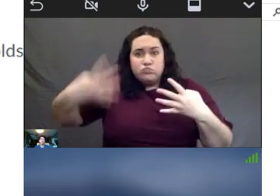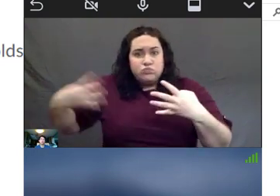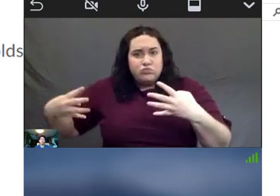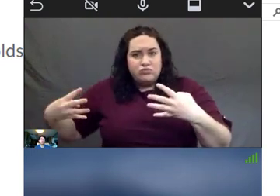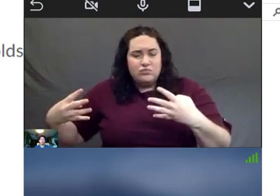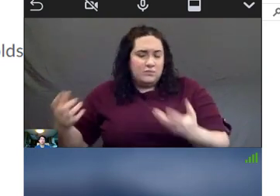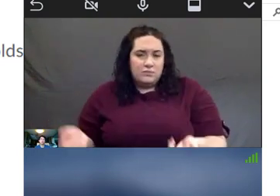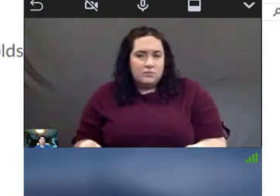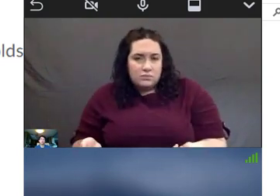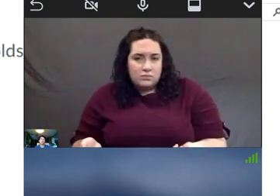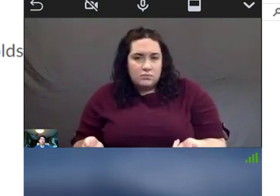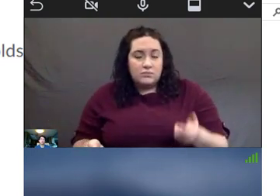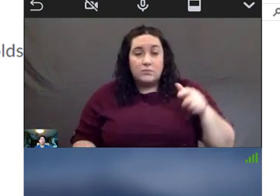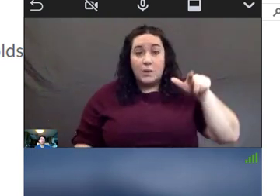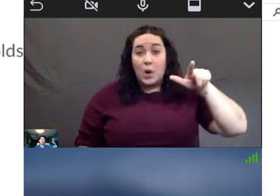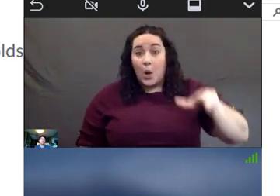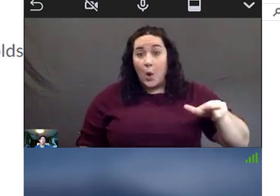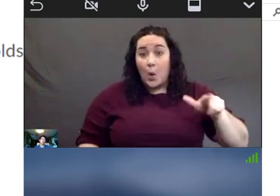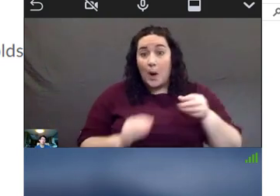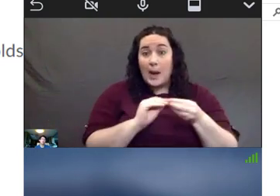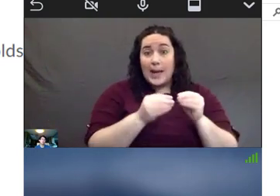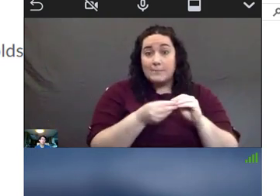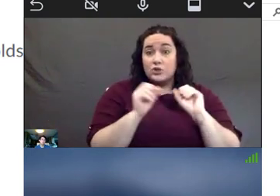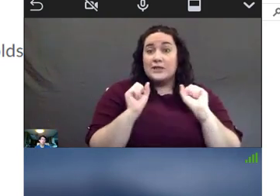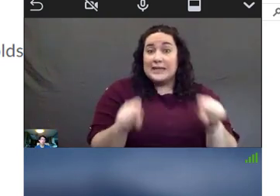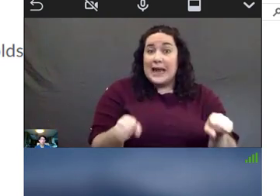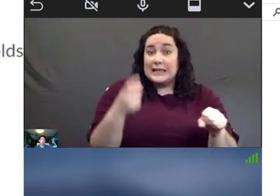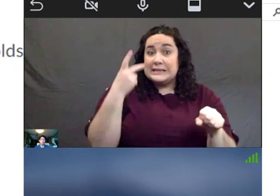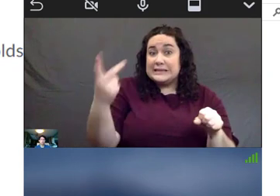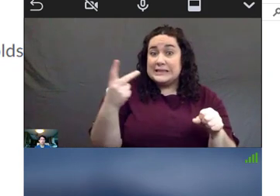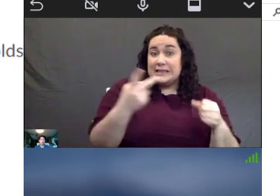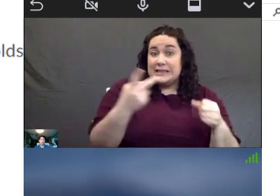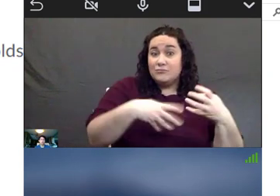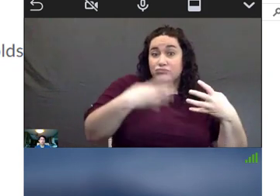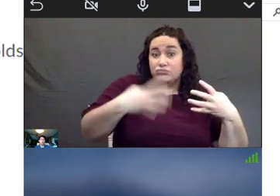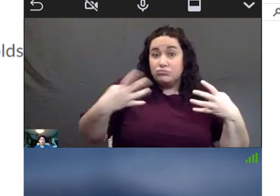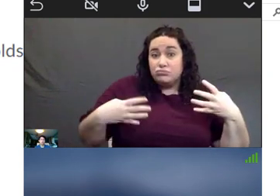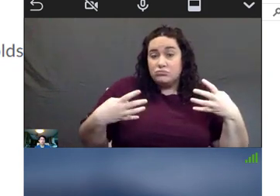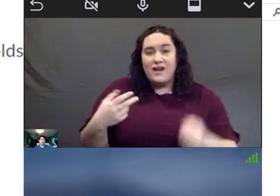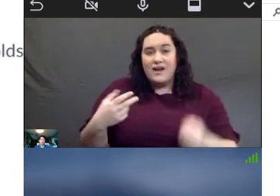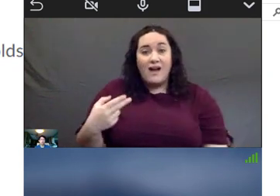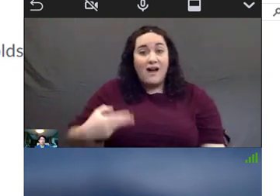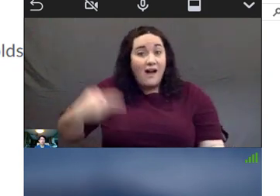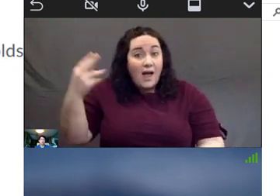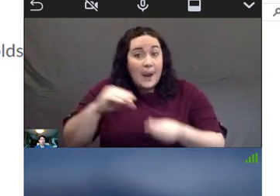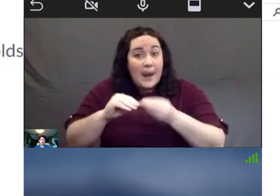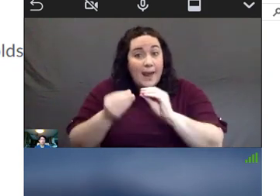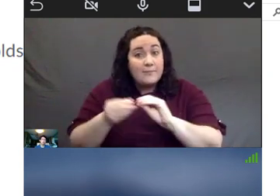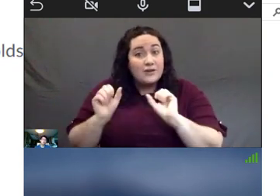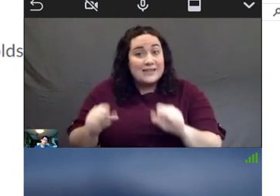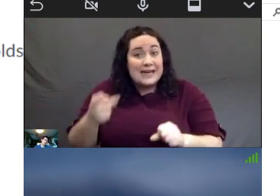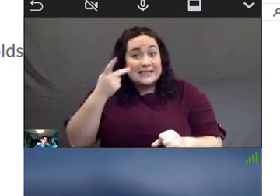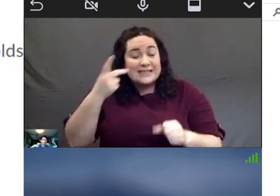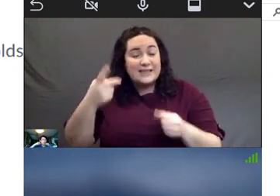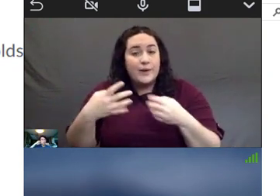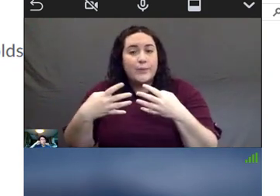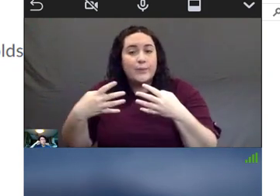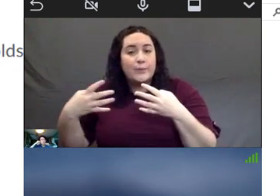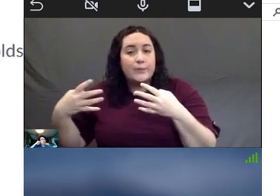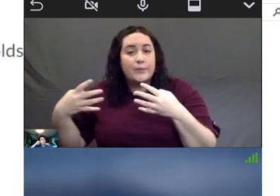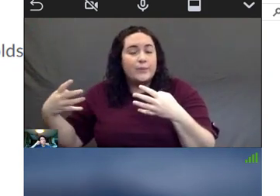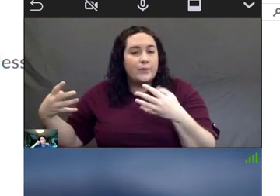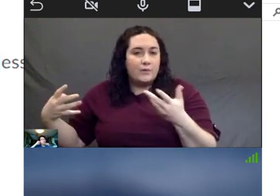keep laminar at very high Reynolds numbers if you have a controlled flow. But kind of the heuristic we use is